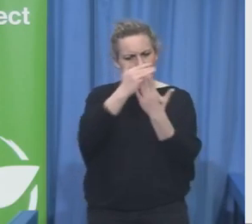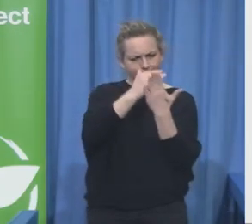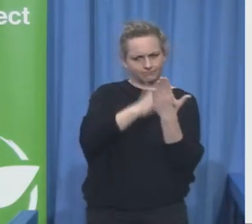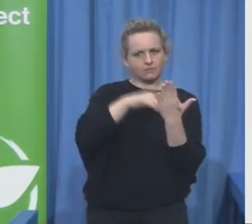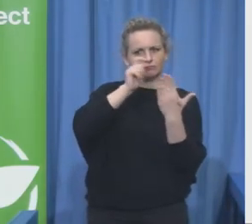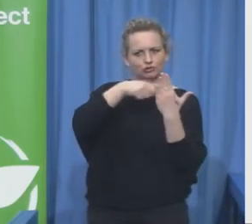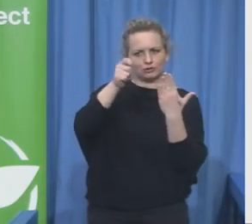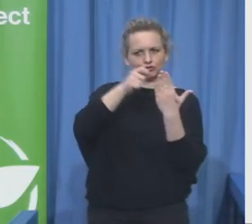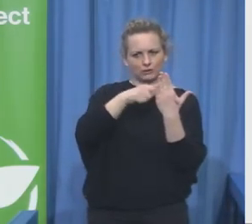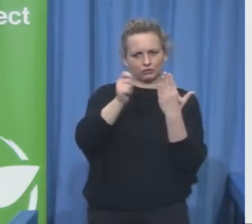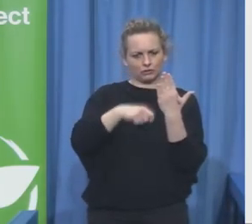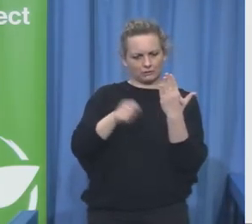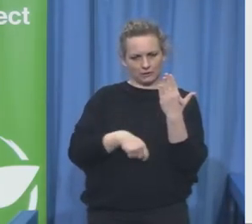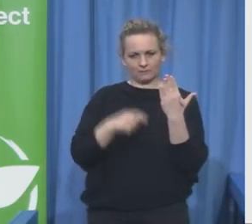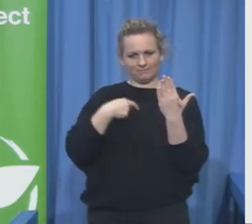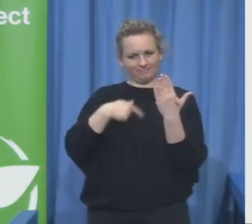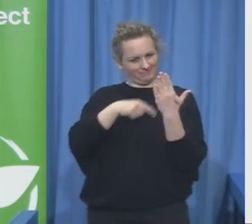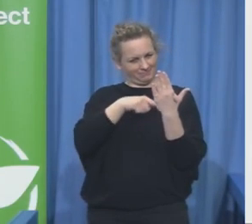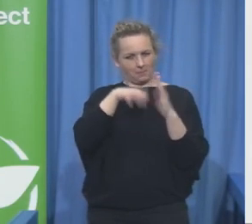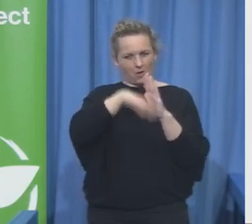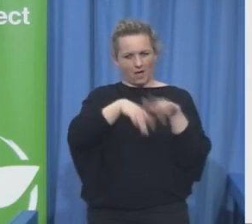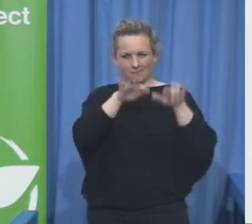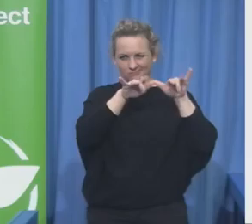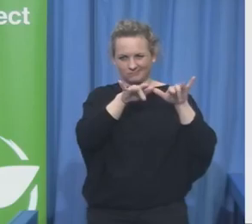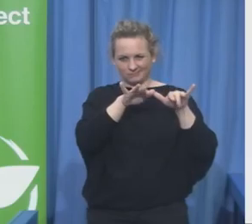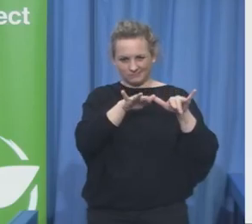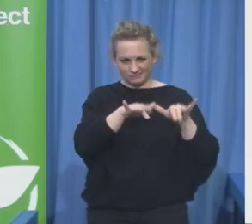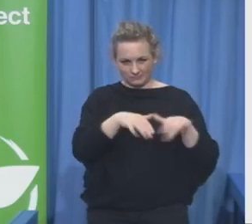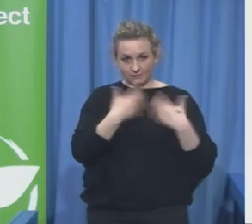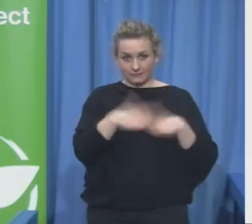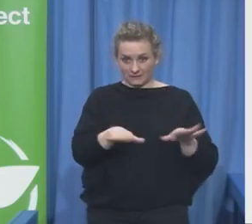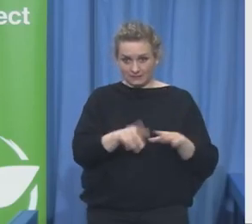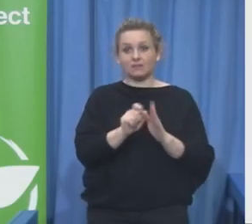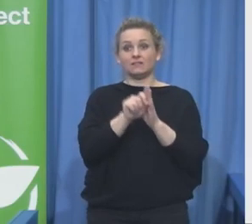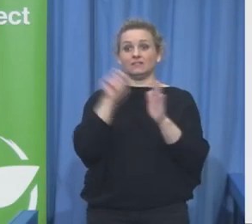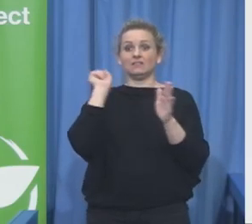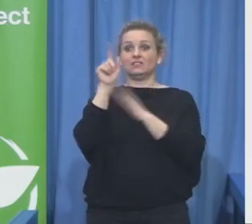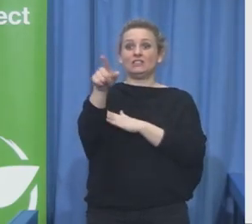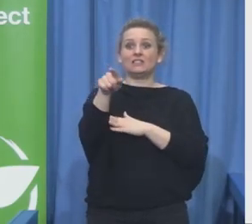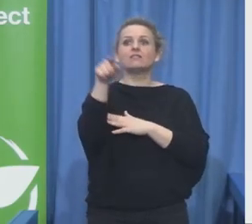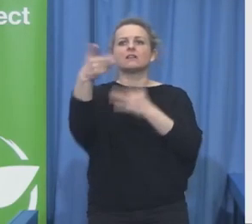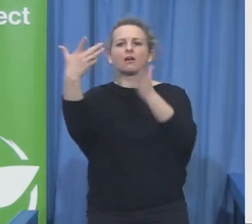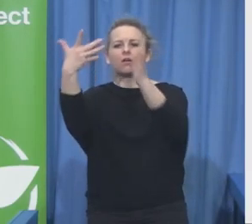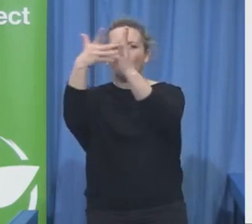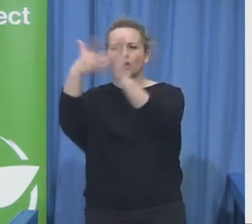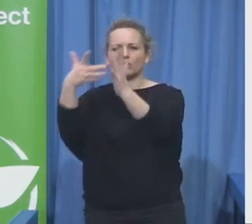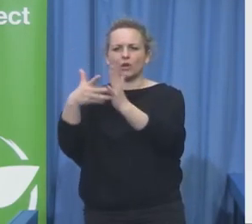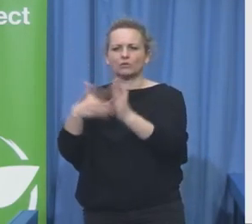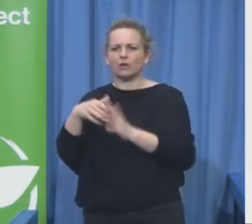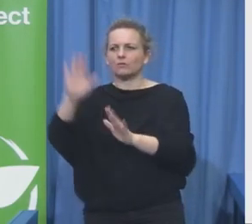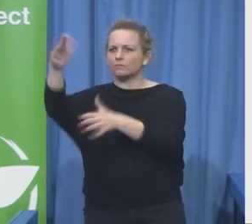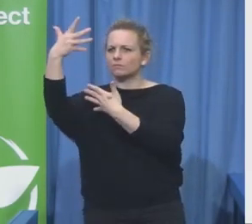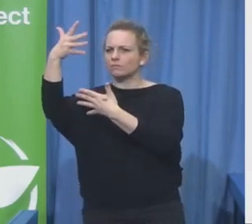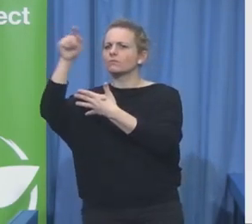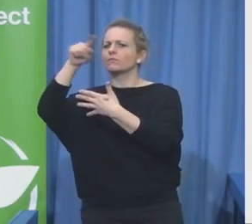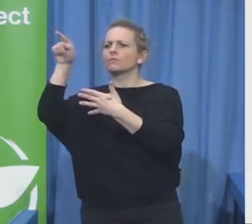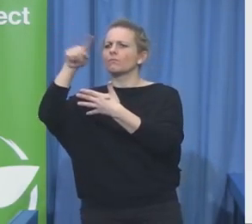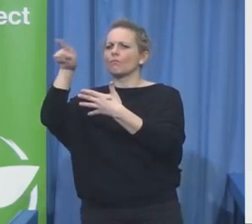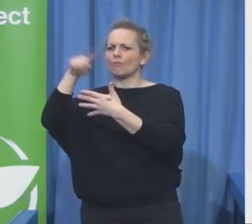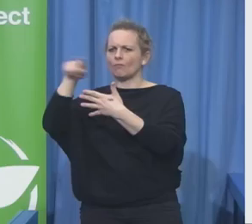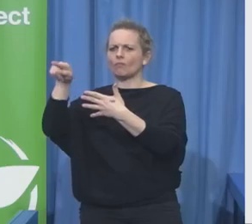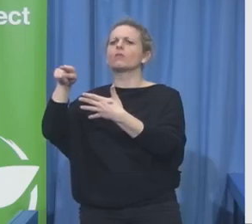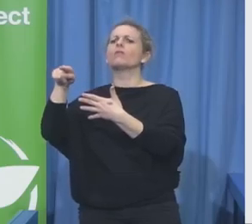top panel of the review panel within Office, we've just changed it, it's there at the top, is that you must check your accessibility. Check your